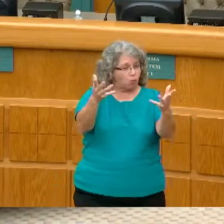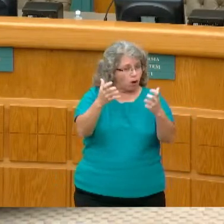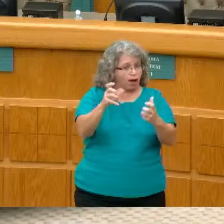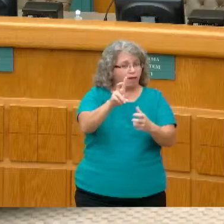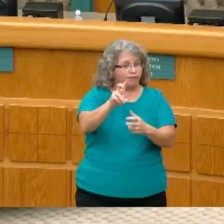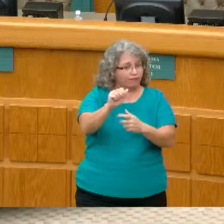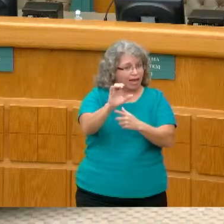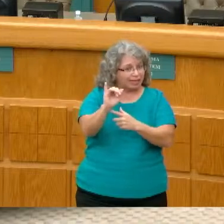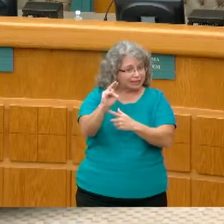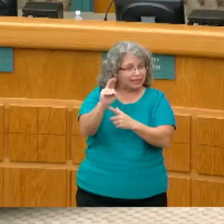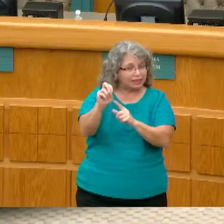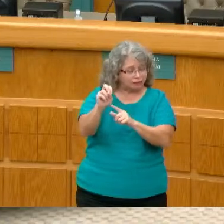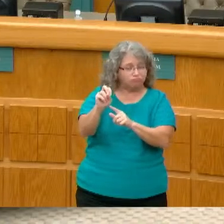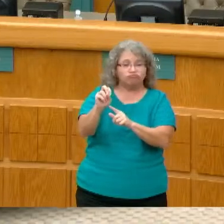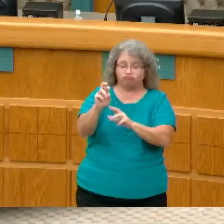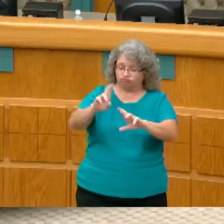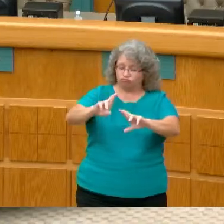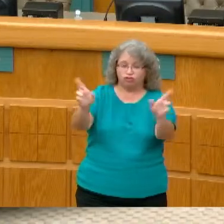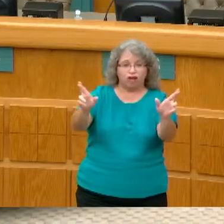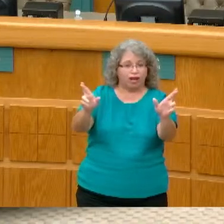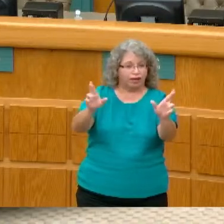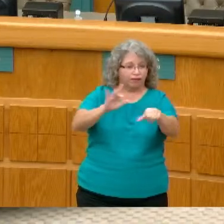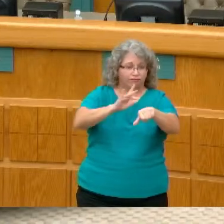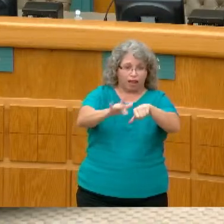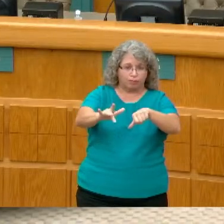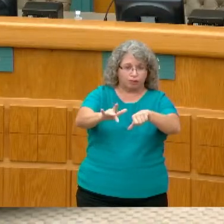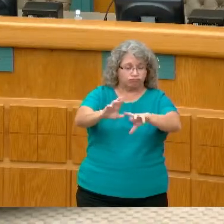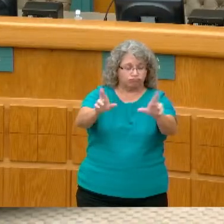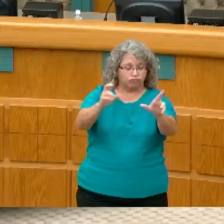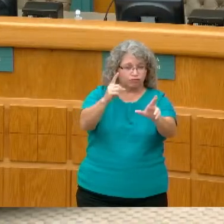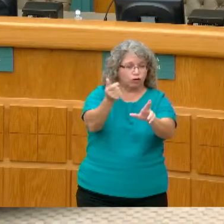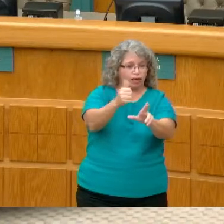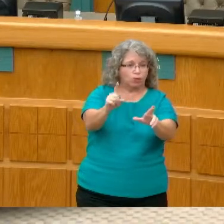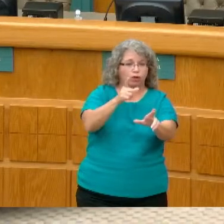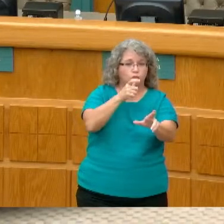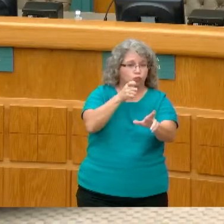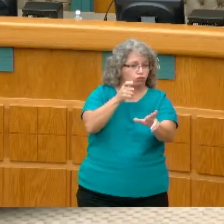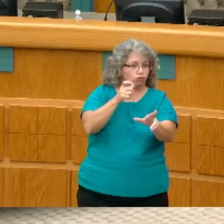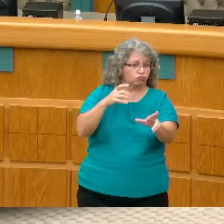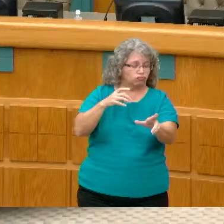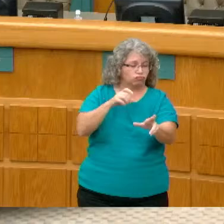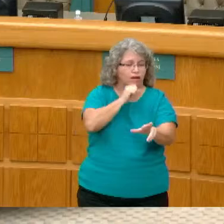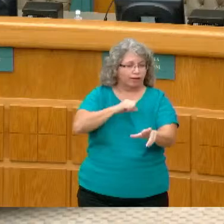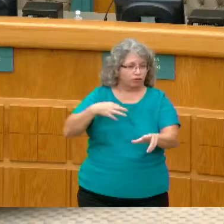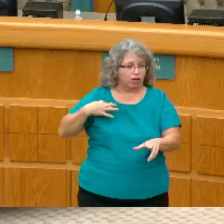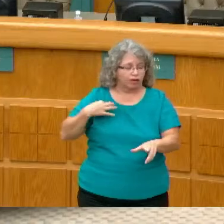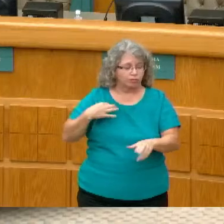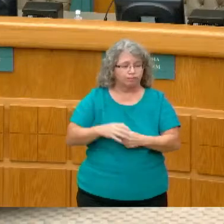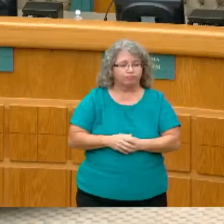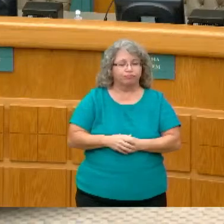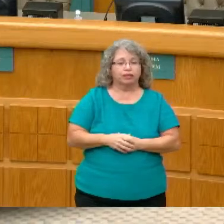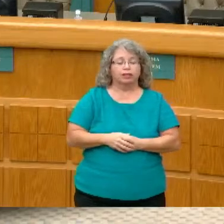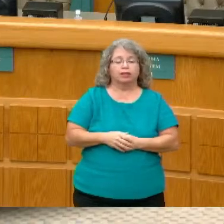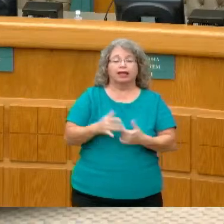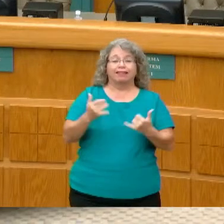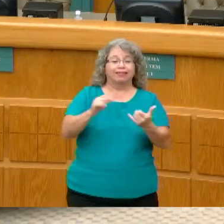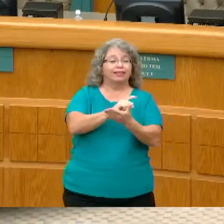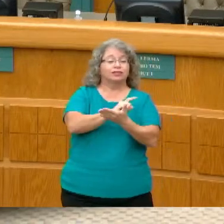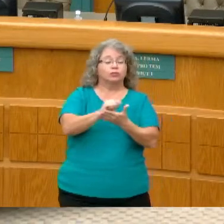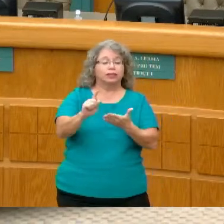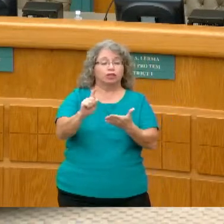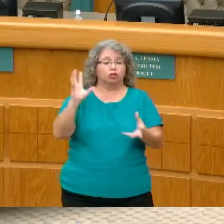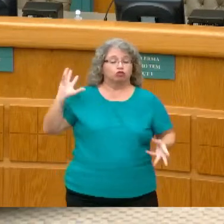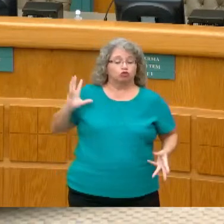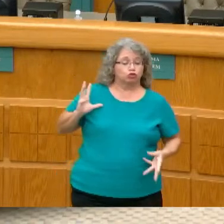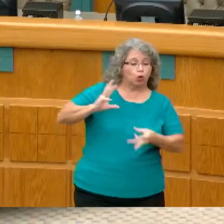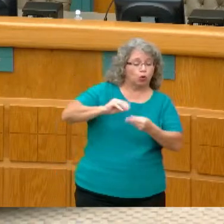eligible. When it comes to our COVID numbers as a community, this is where we are this week. Total vaccinations given